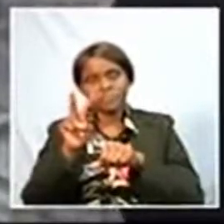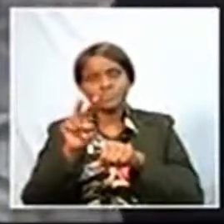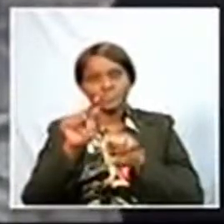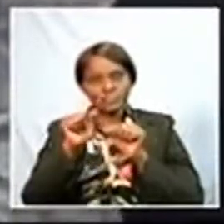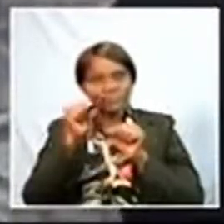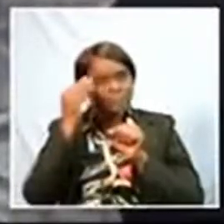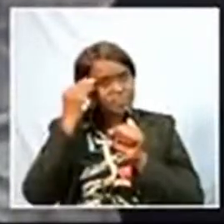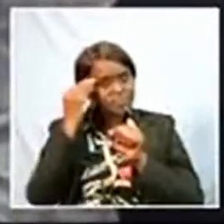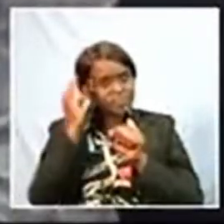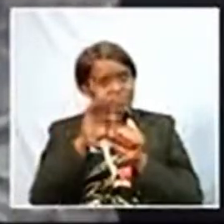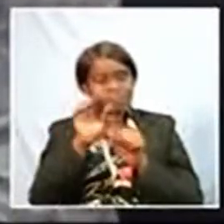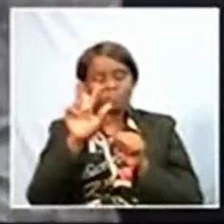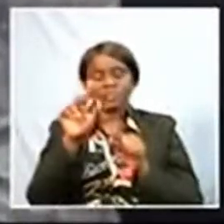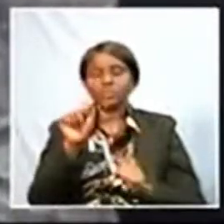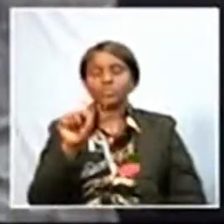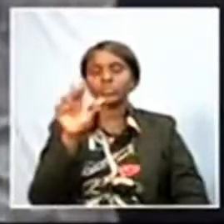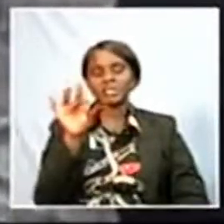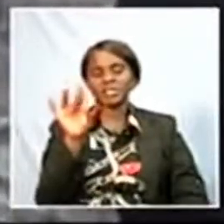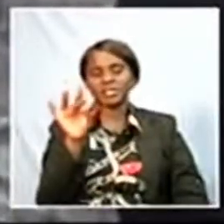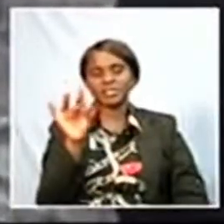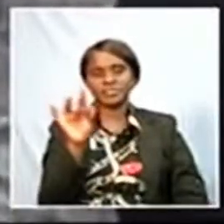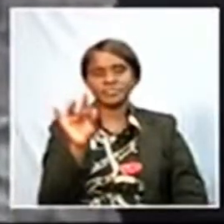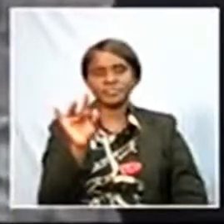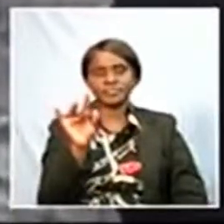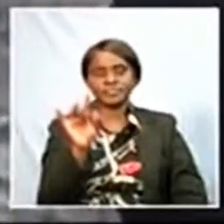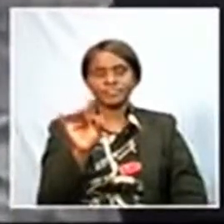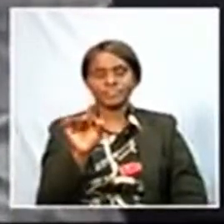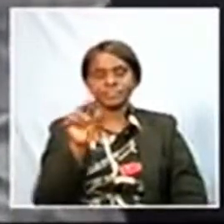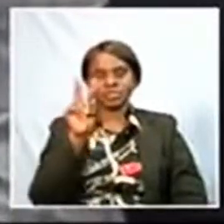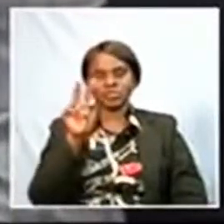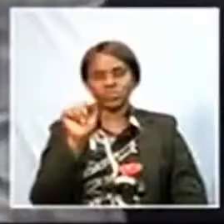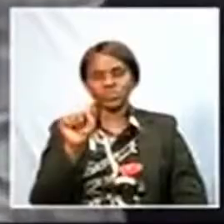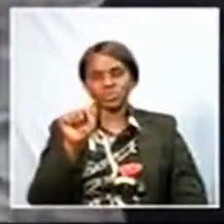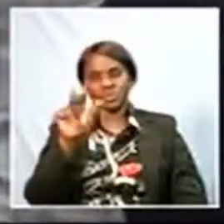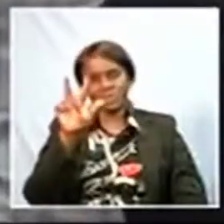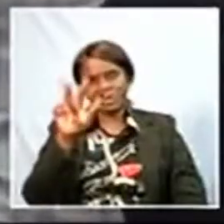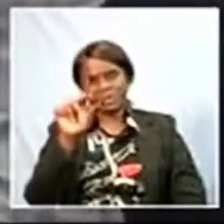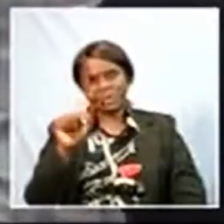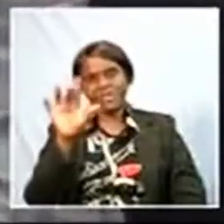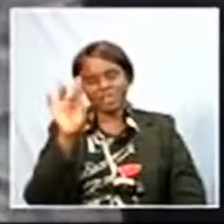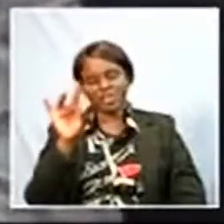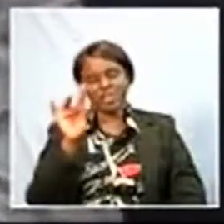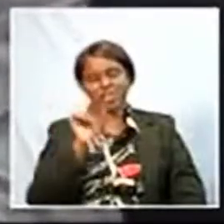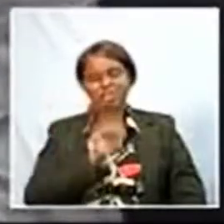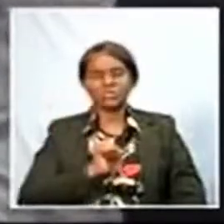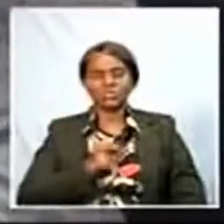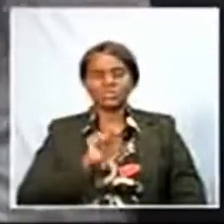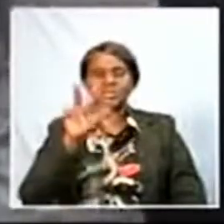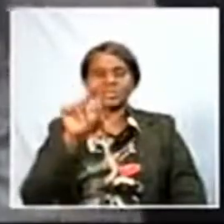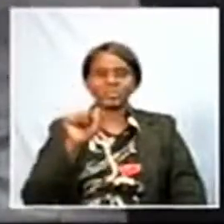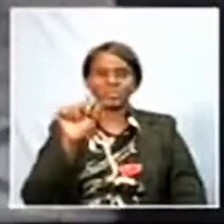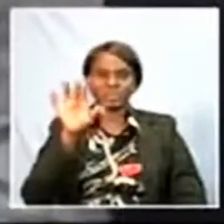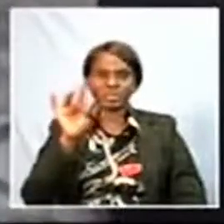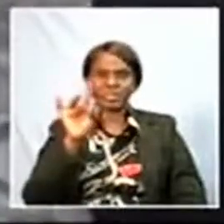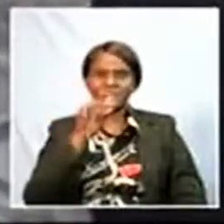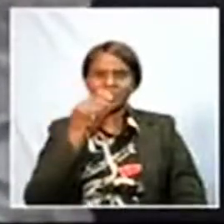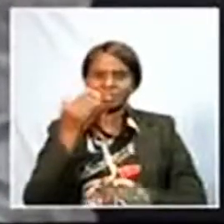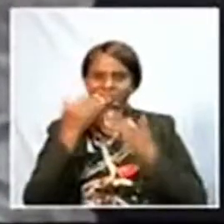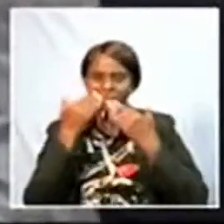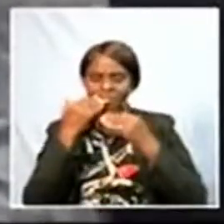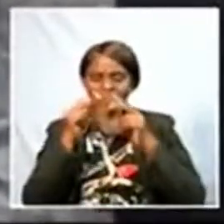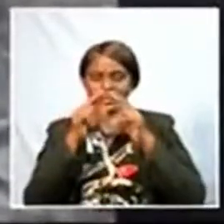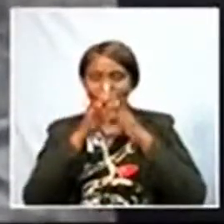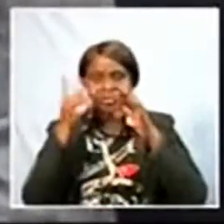to know that... 3.8? I mean 2.8. 3.8? I mean 3.8. Thanks so much for the